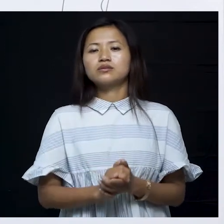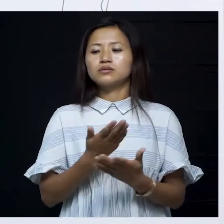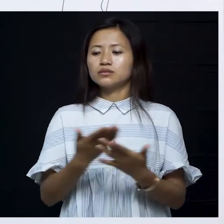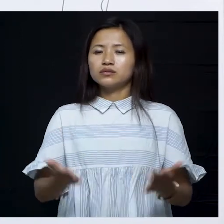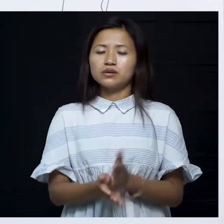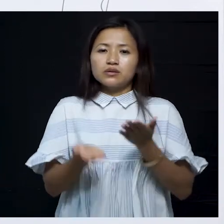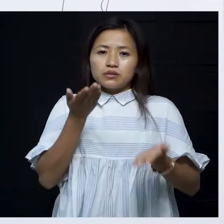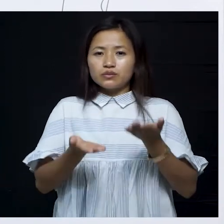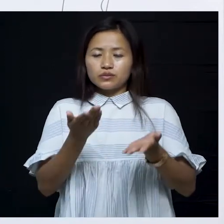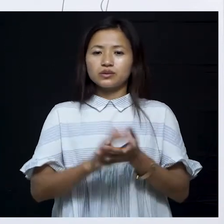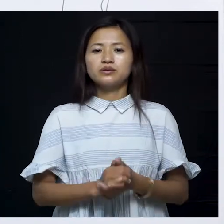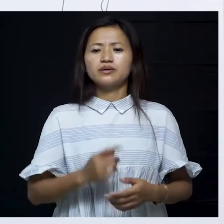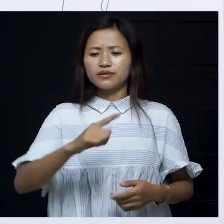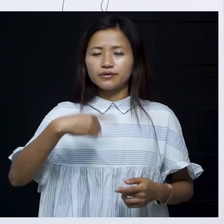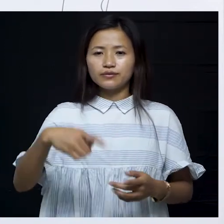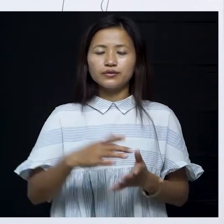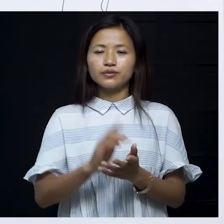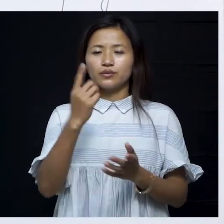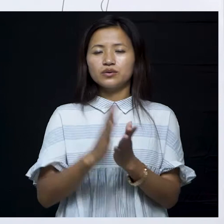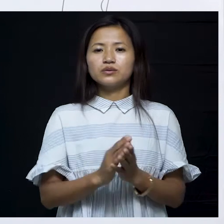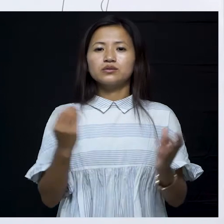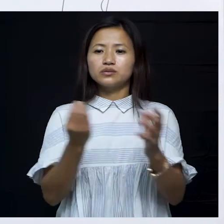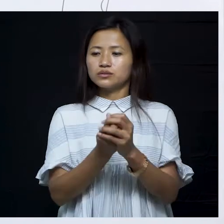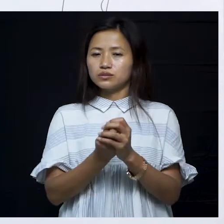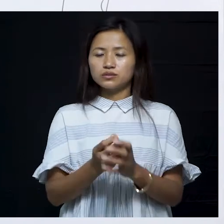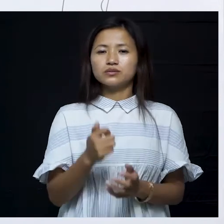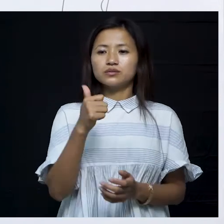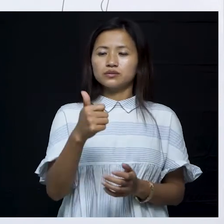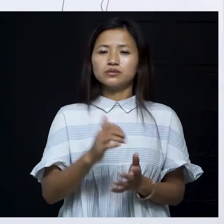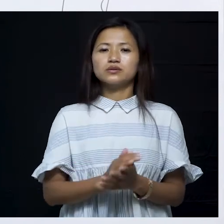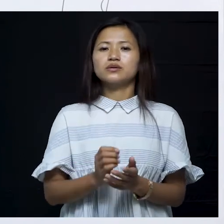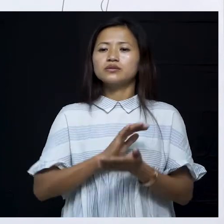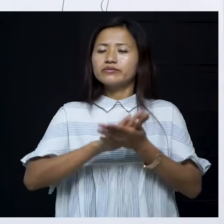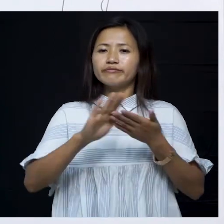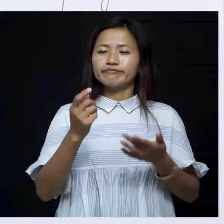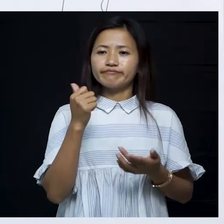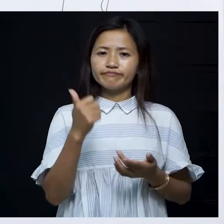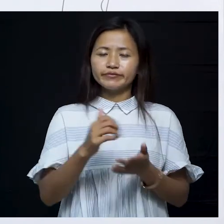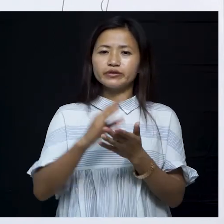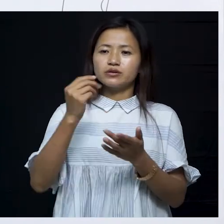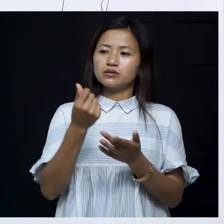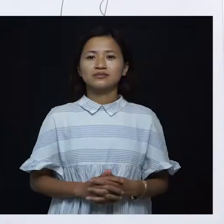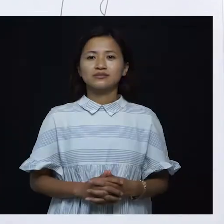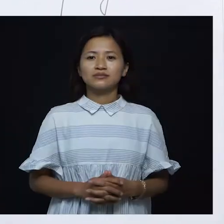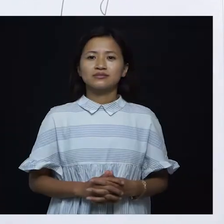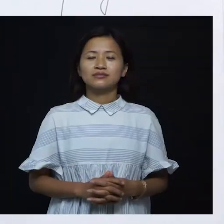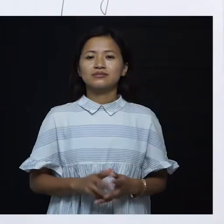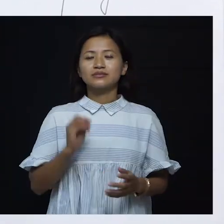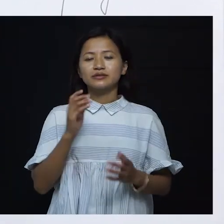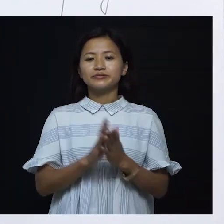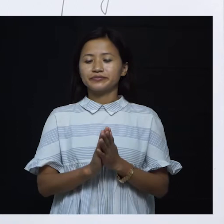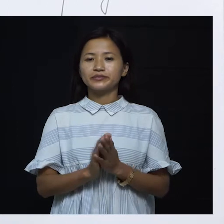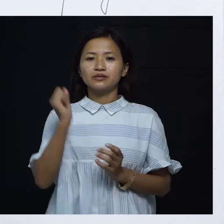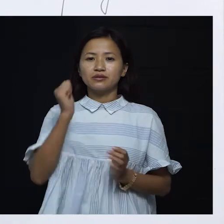will be a balance, and then everybody will get the goods at a fair price, right? At a reasonable price, all right? Okay,